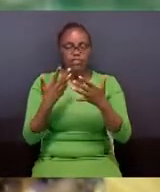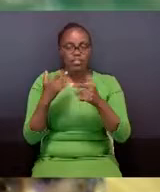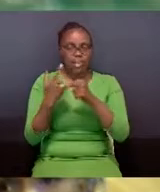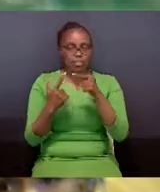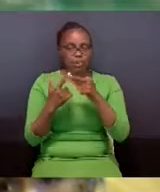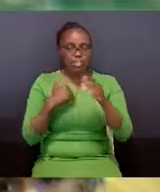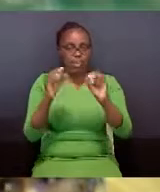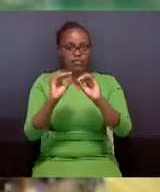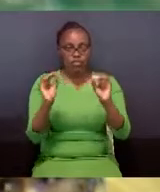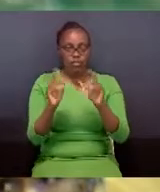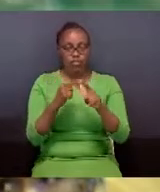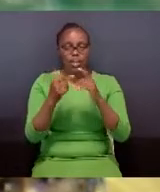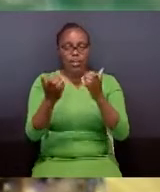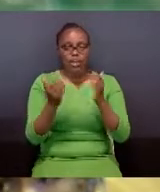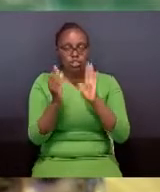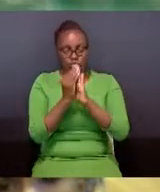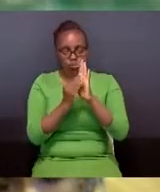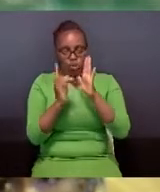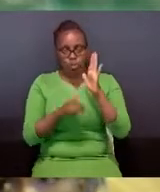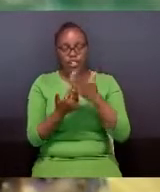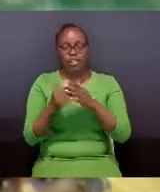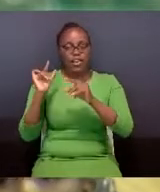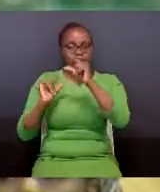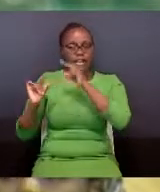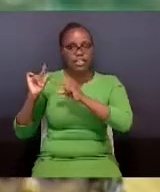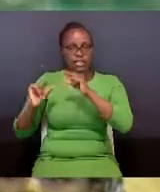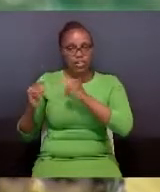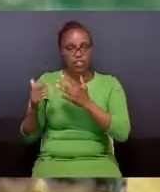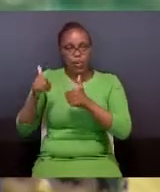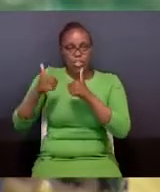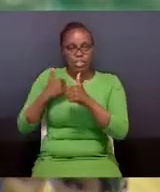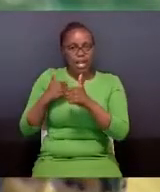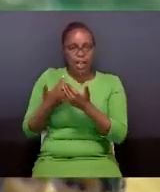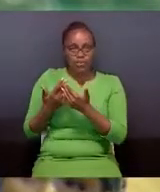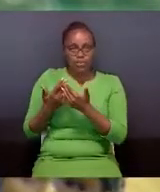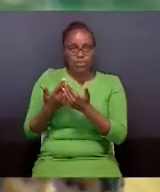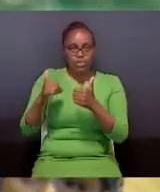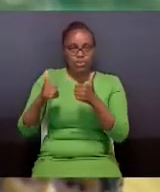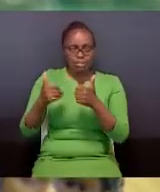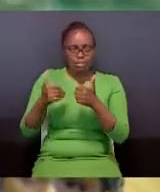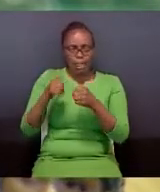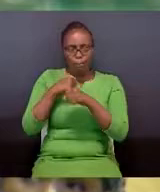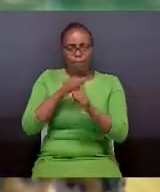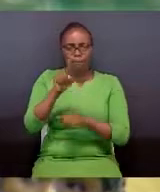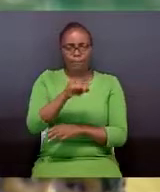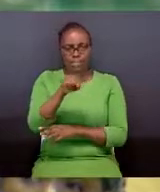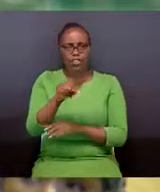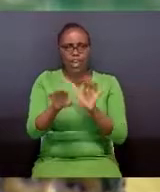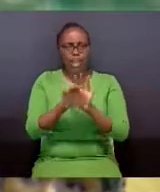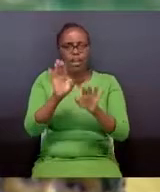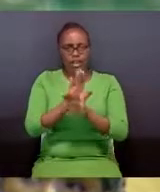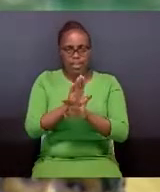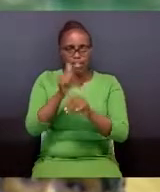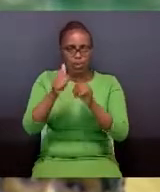experience. And I think what we need to highlight is that we're in a generation where there isn't enough, there's not that much room also to make mistakes. Everything we